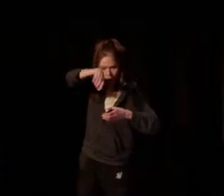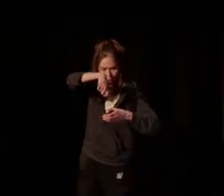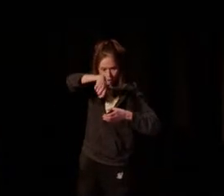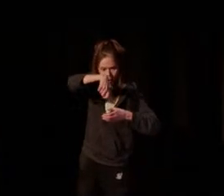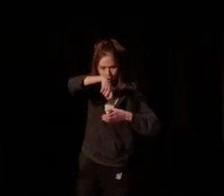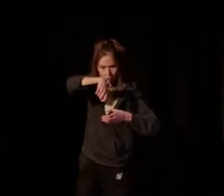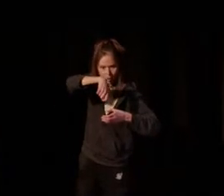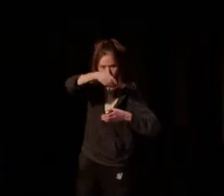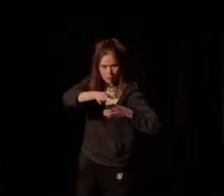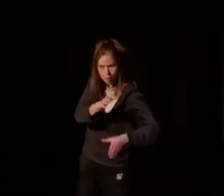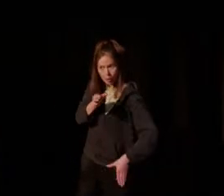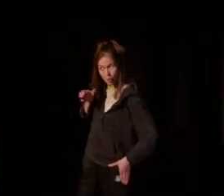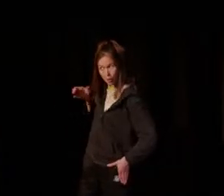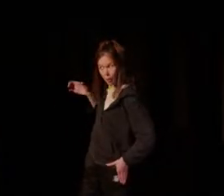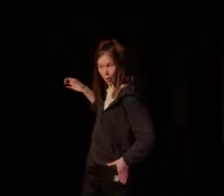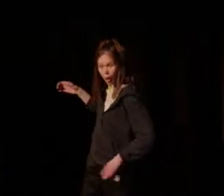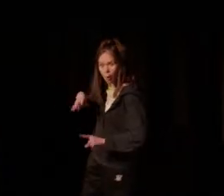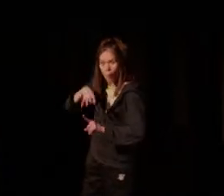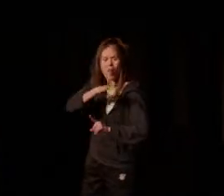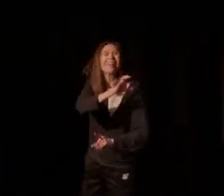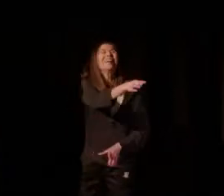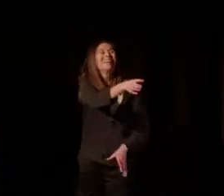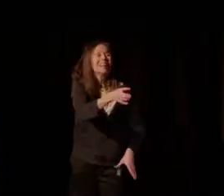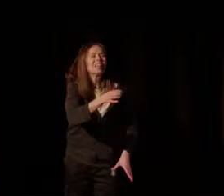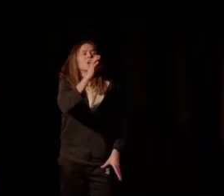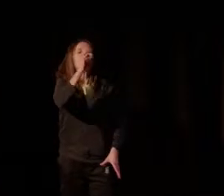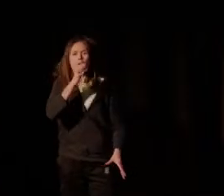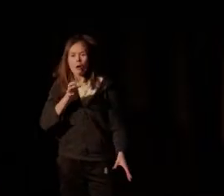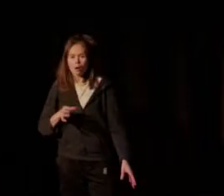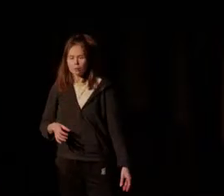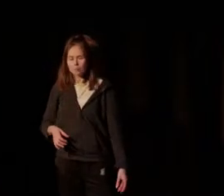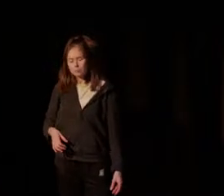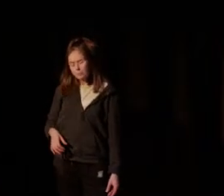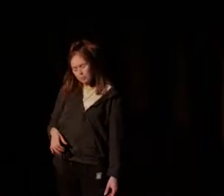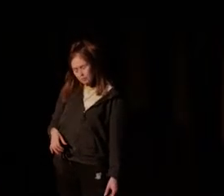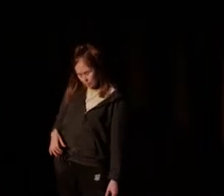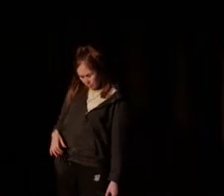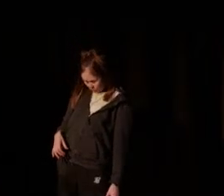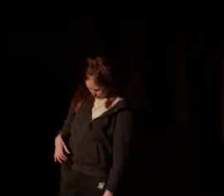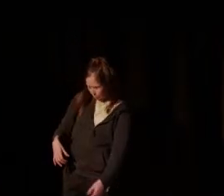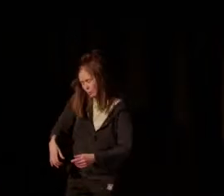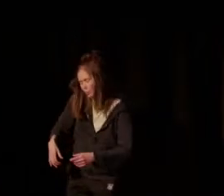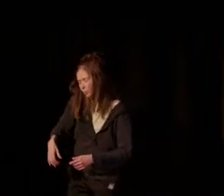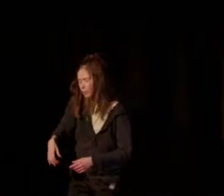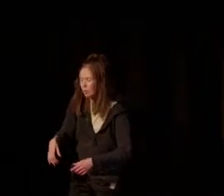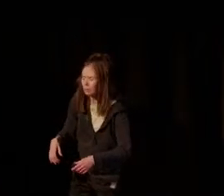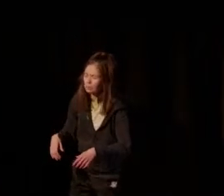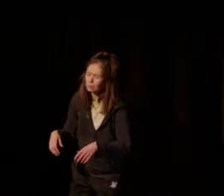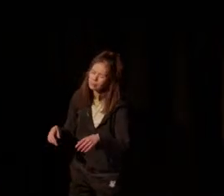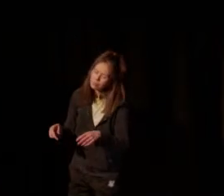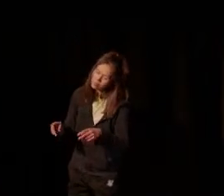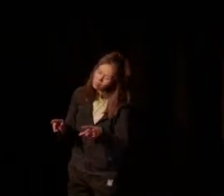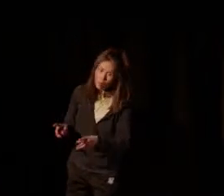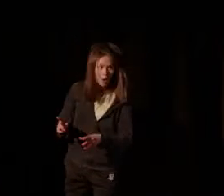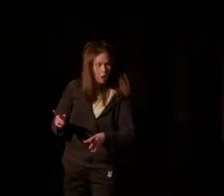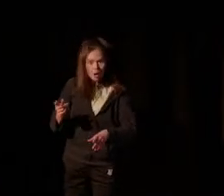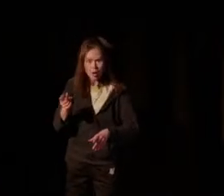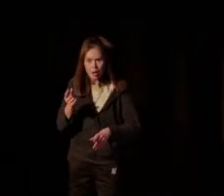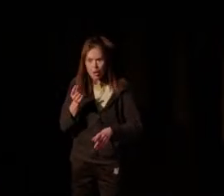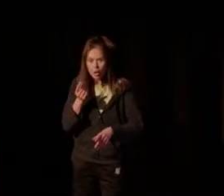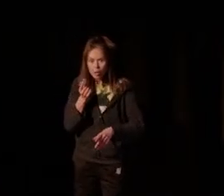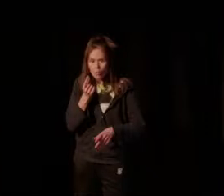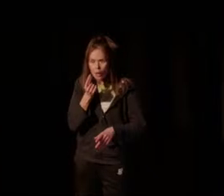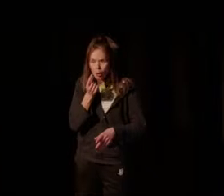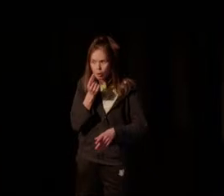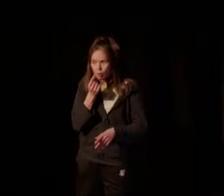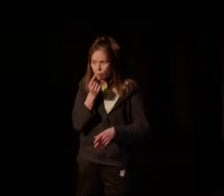rest. I could do this, and with a softer venom that would not cause